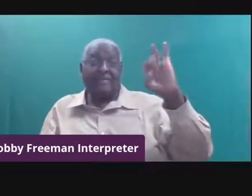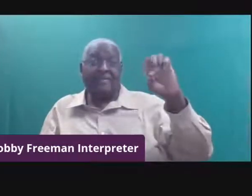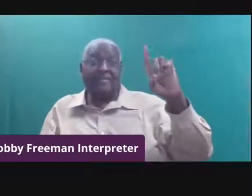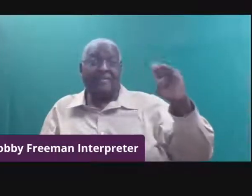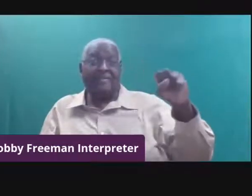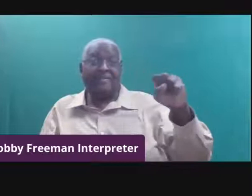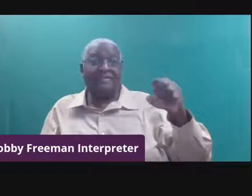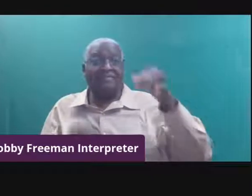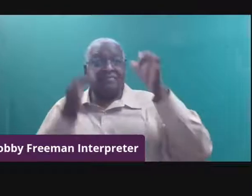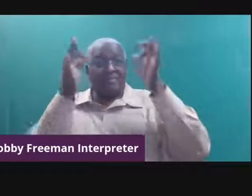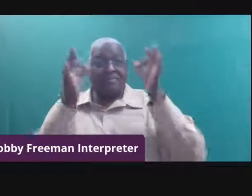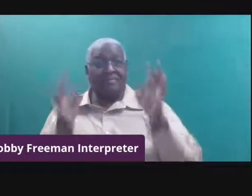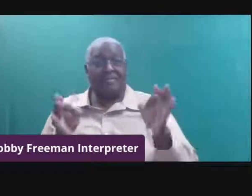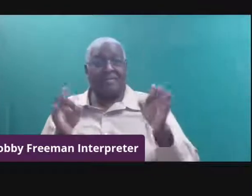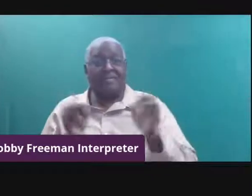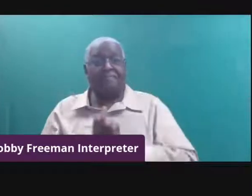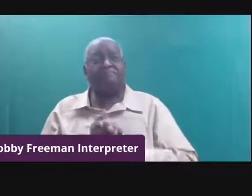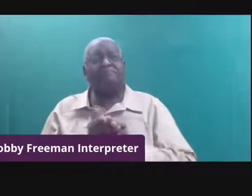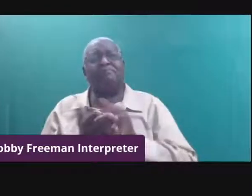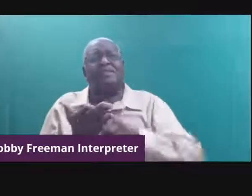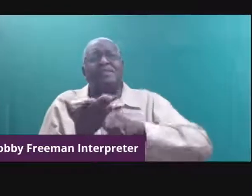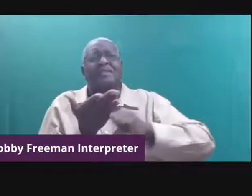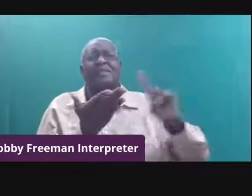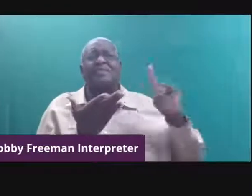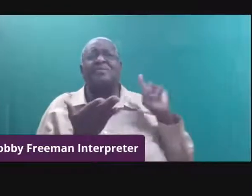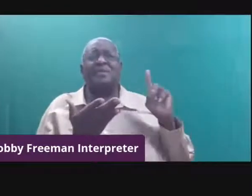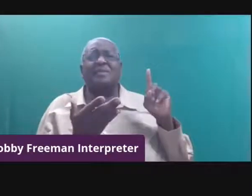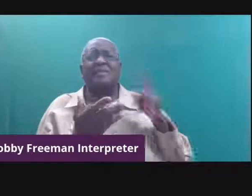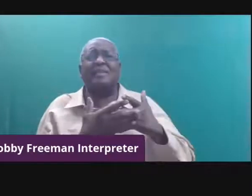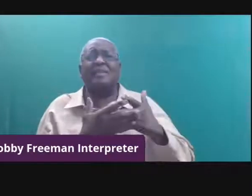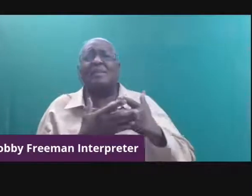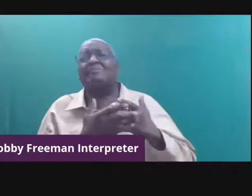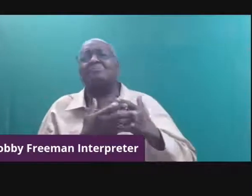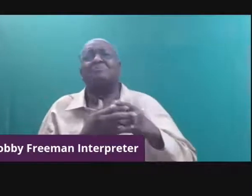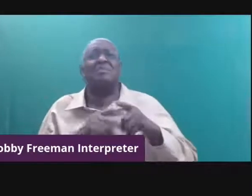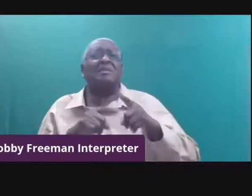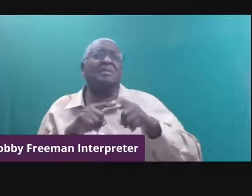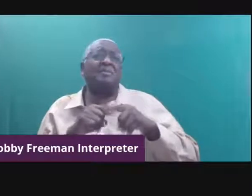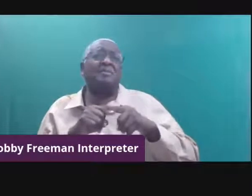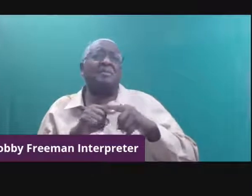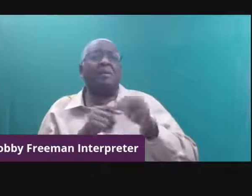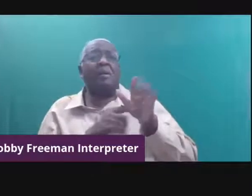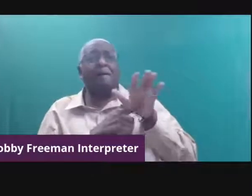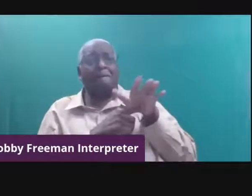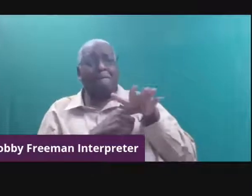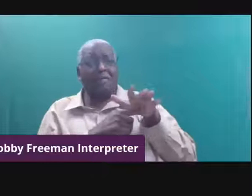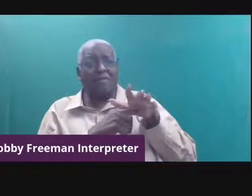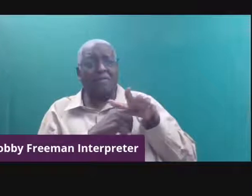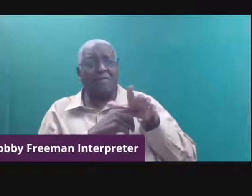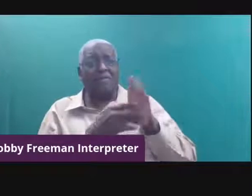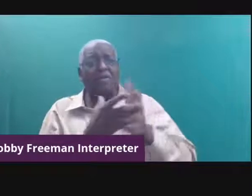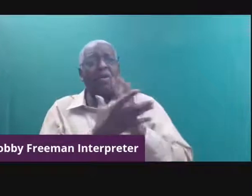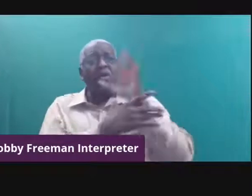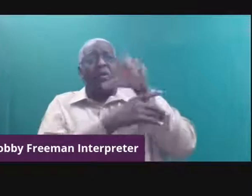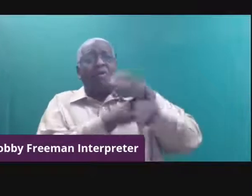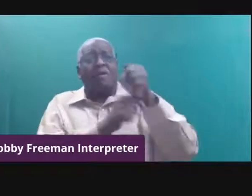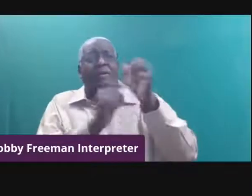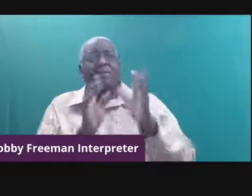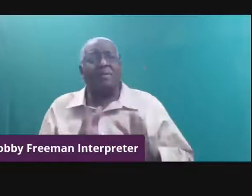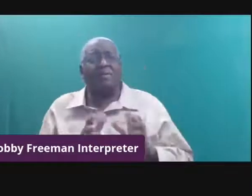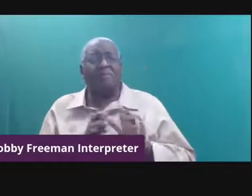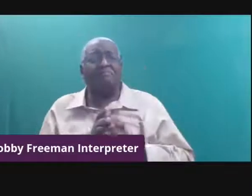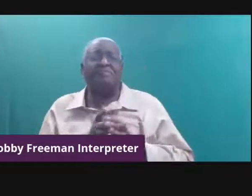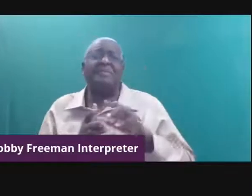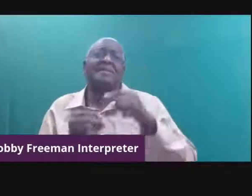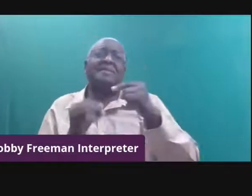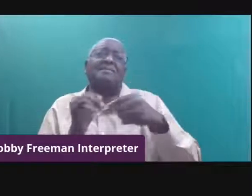had the opportunity to teach a class based on a movie called Overcomers. Overcomers is a movie about a young